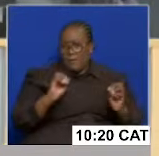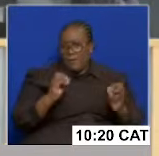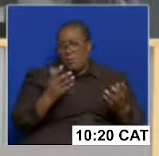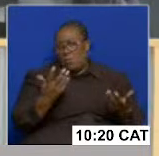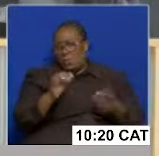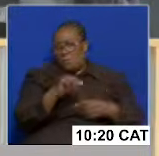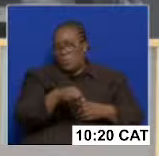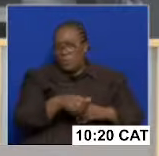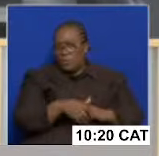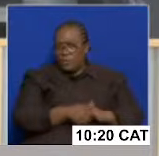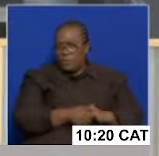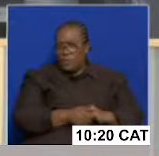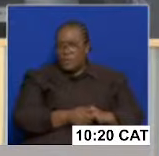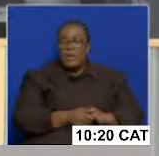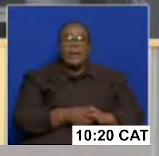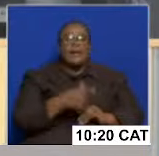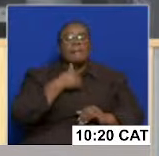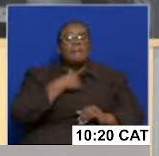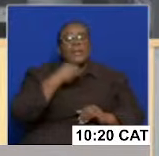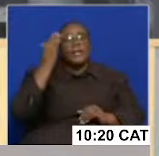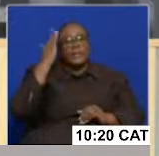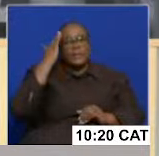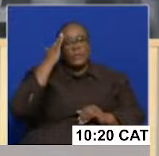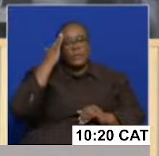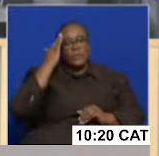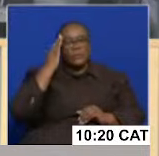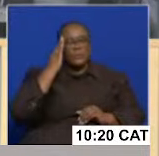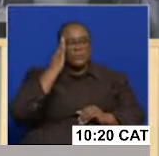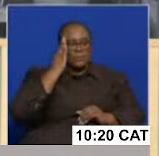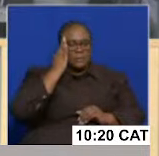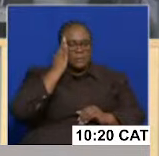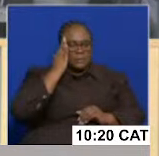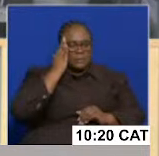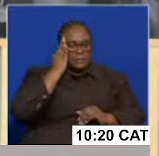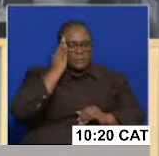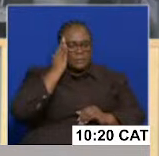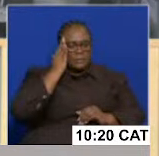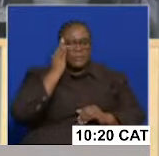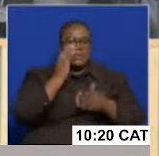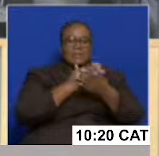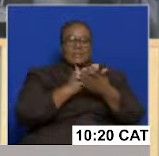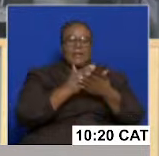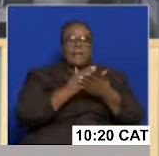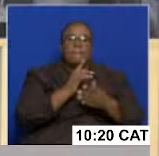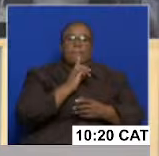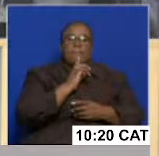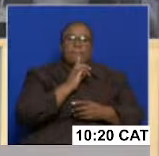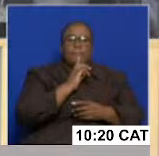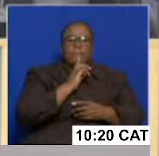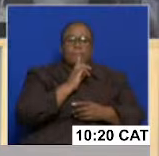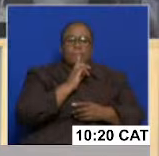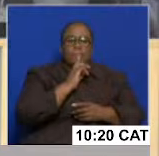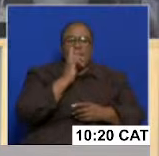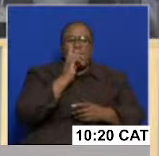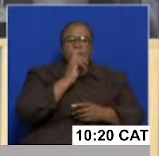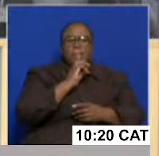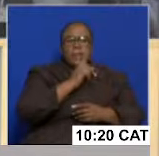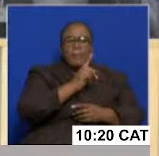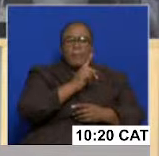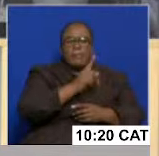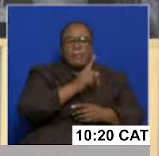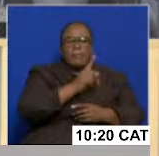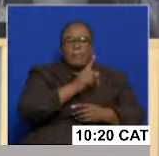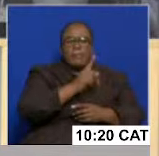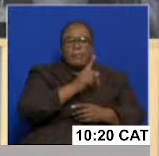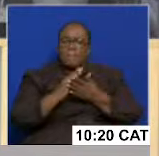I only know that some were purple, some were green, but I couldn't tell more